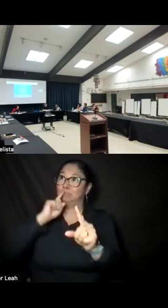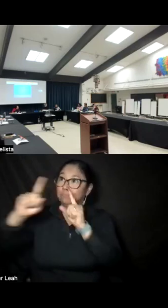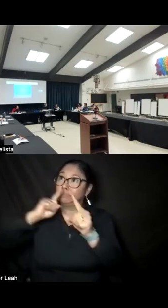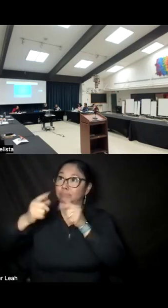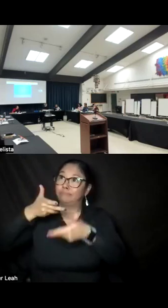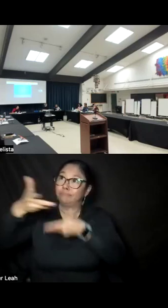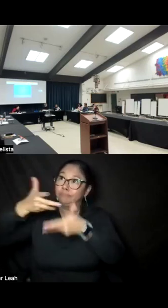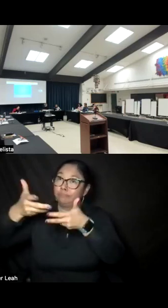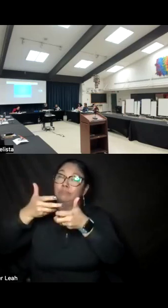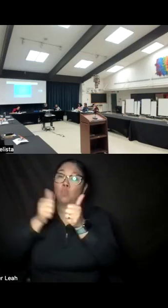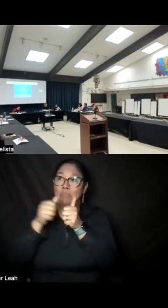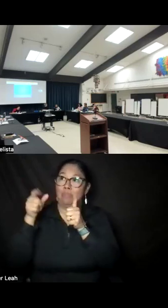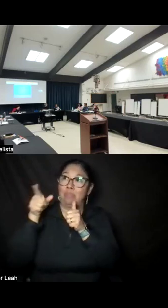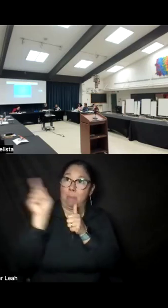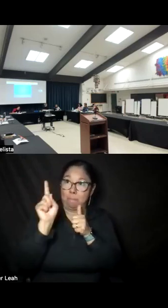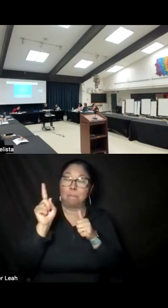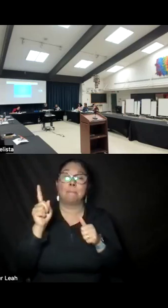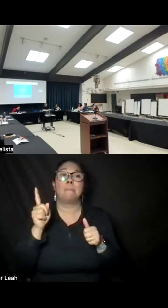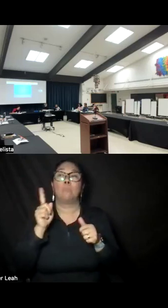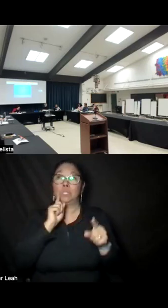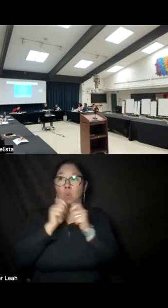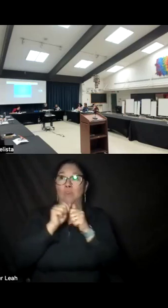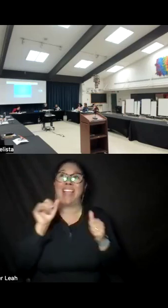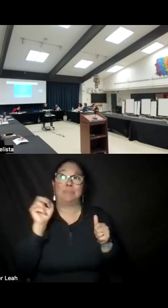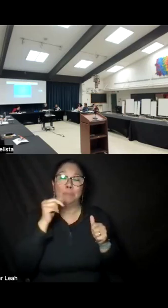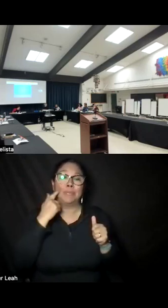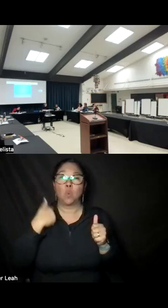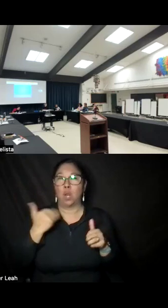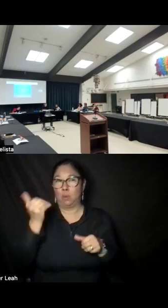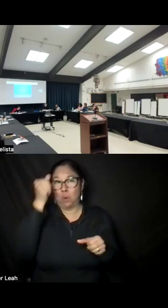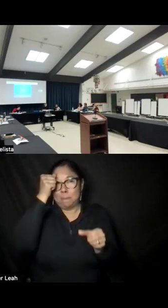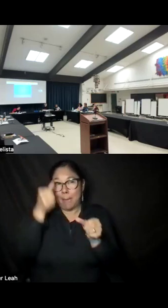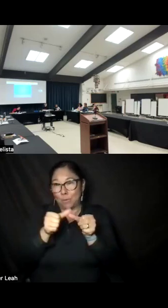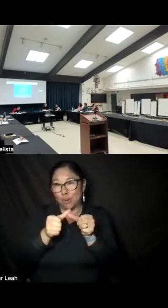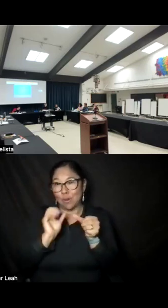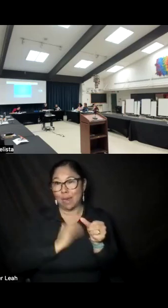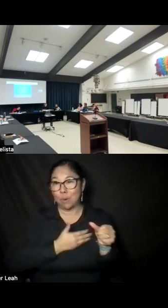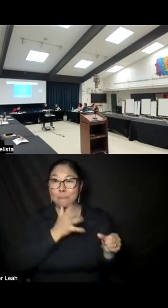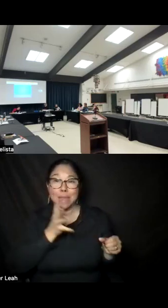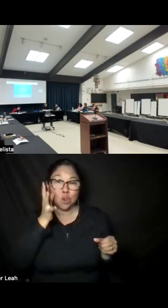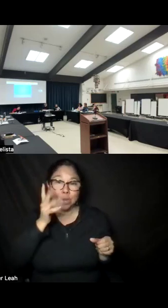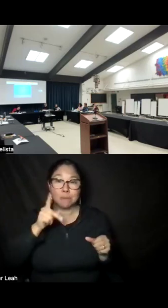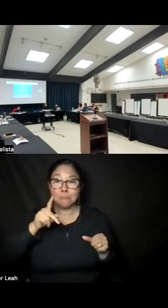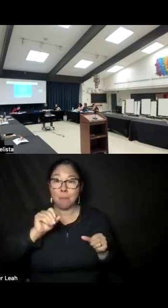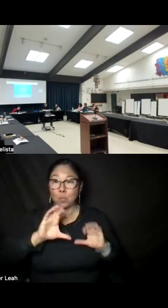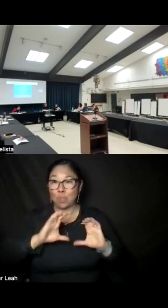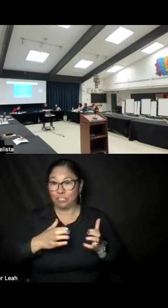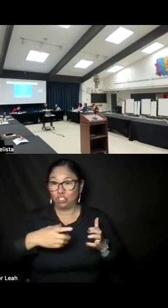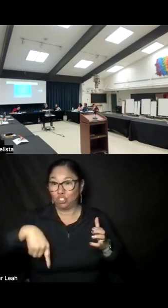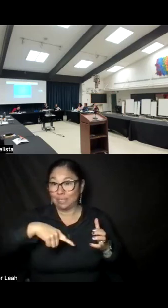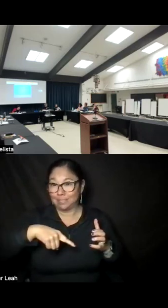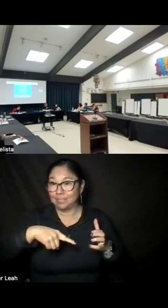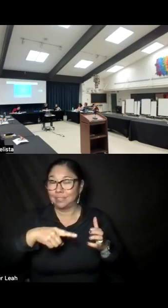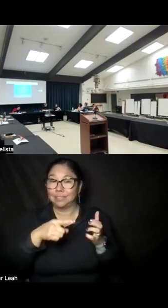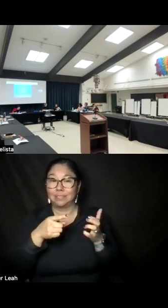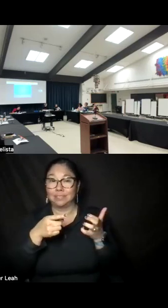move forward, talk with administration that, because we want to be mindful of our parent population and not